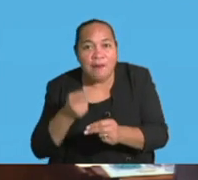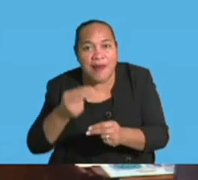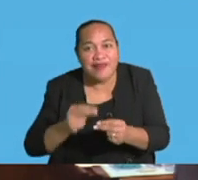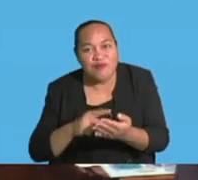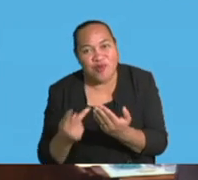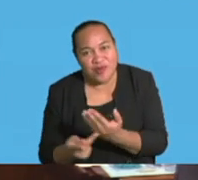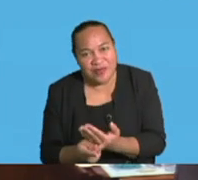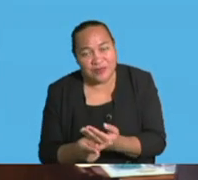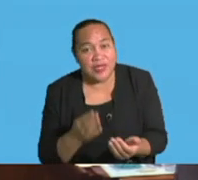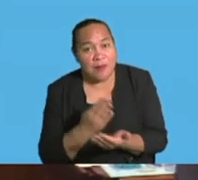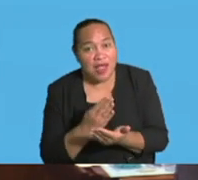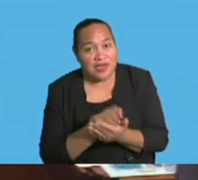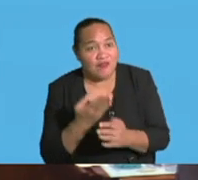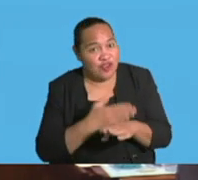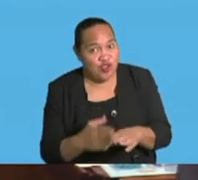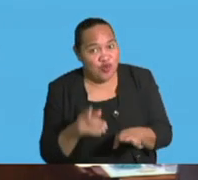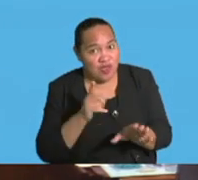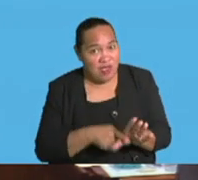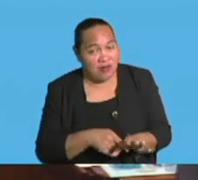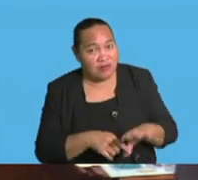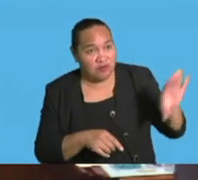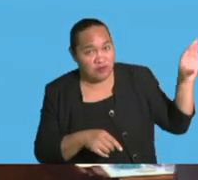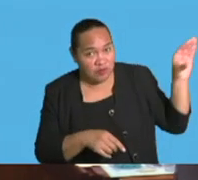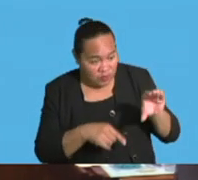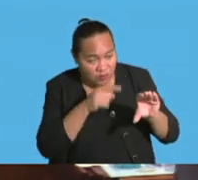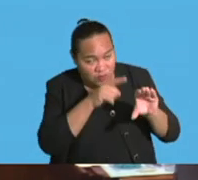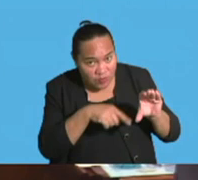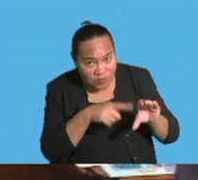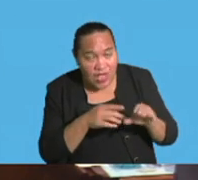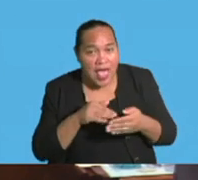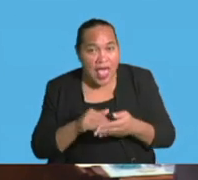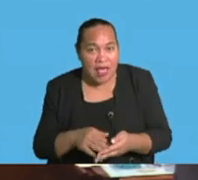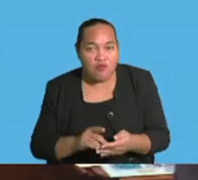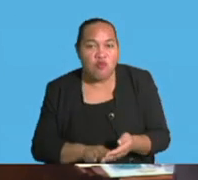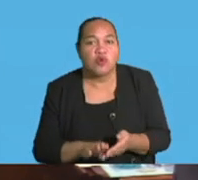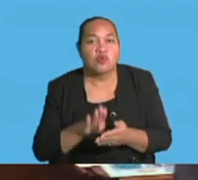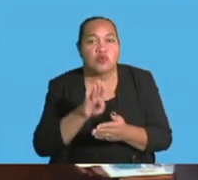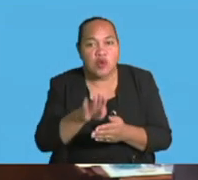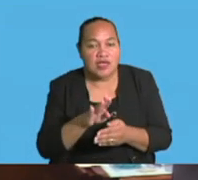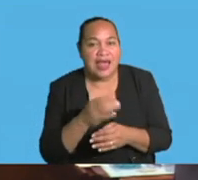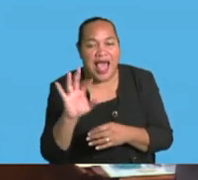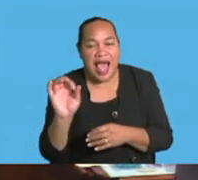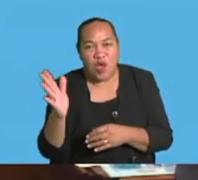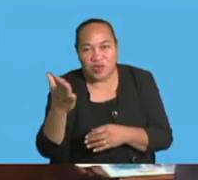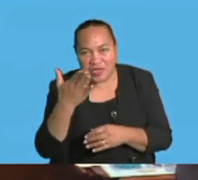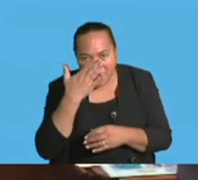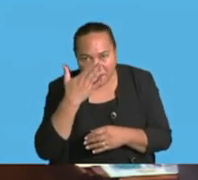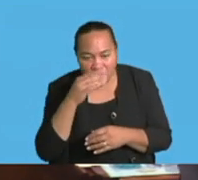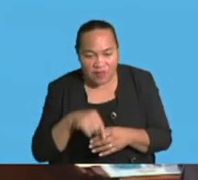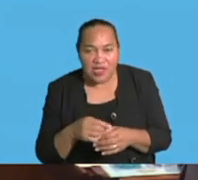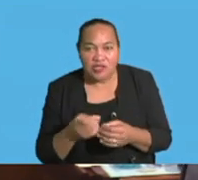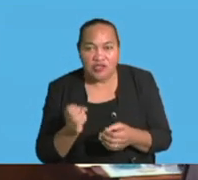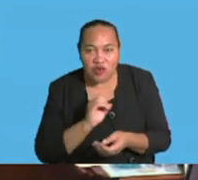The budget for the new financial year will enable the Ministry to progressively implement the outcomes of these